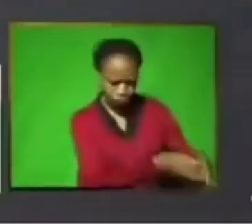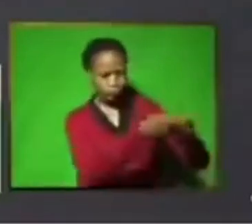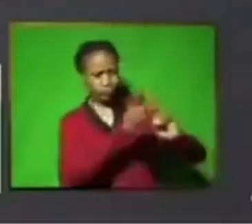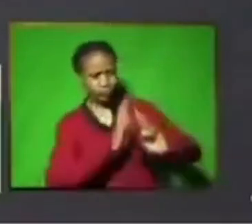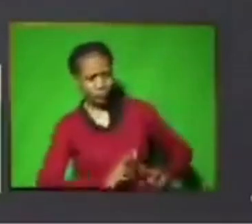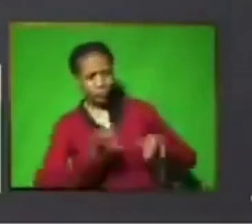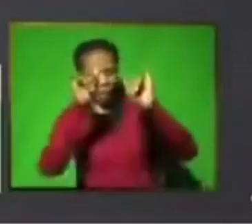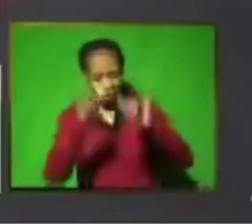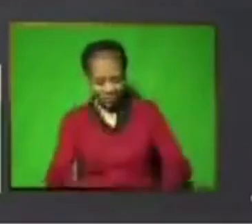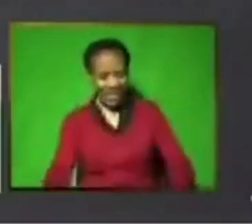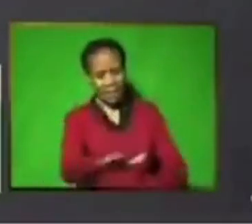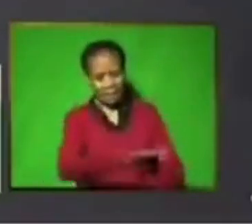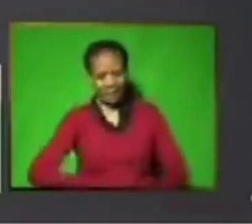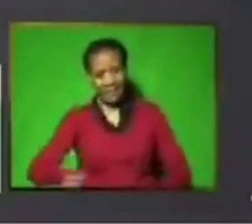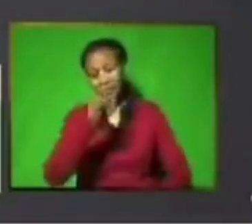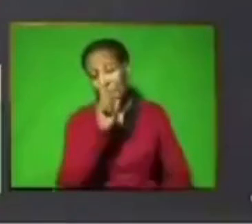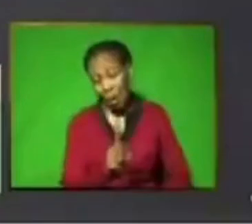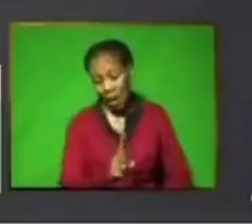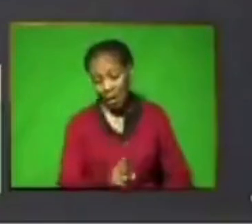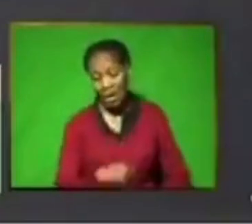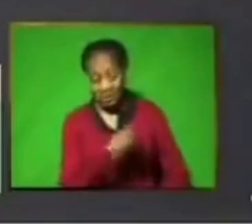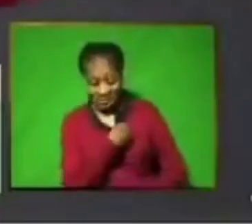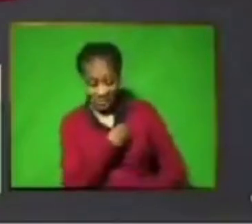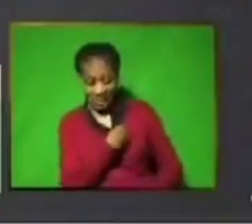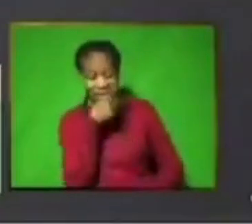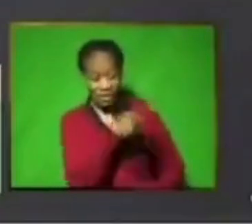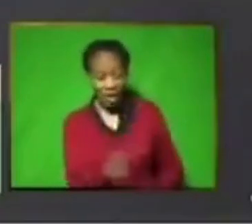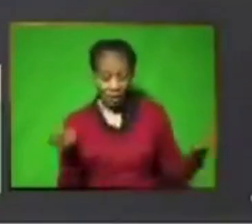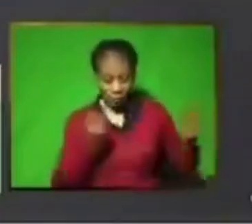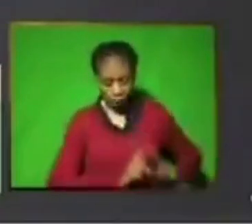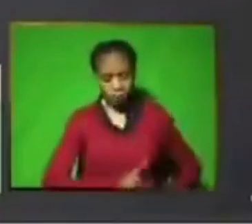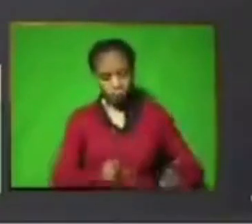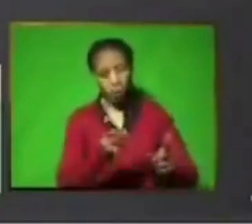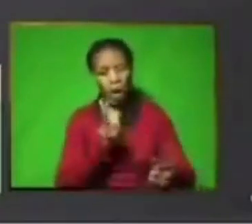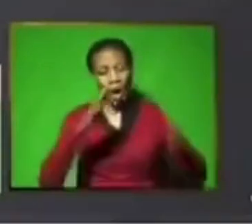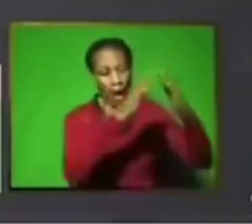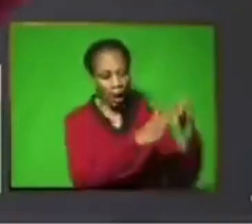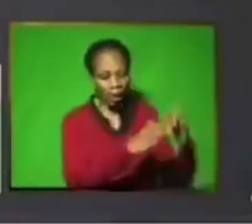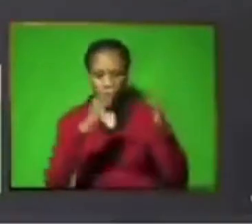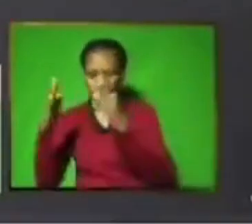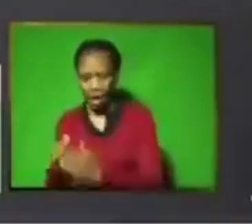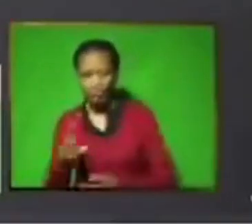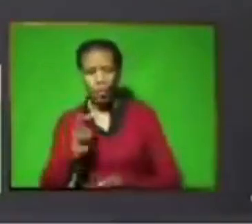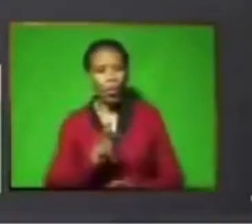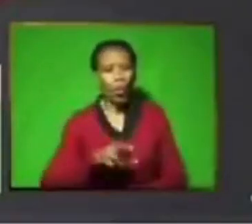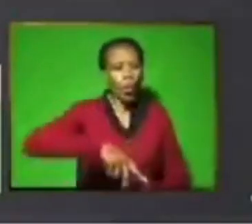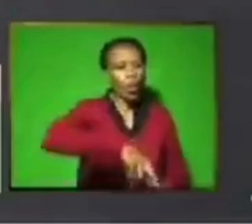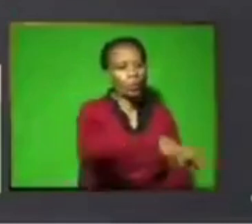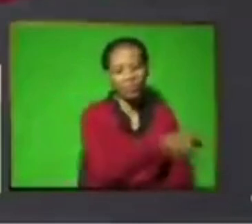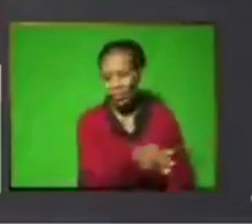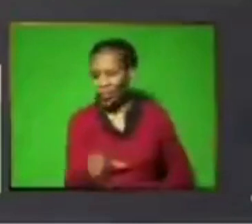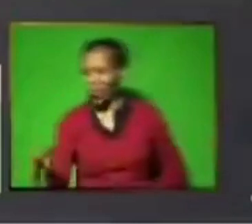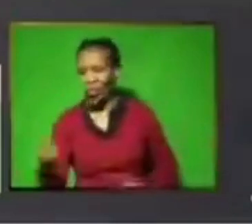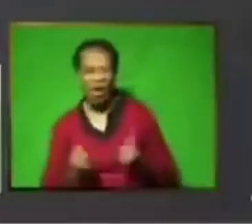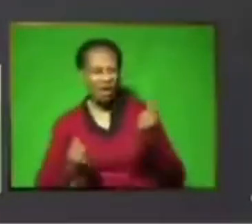ibile rena plekete nalwena re fitari ya go each other's house. We don't